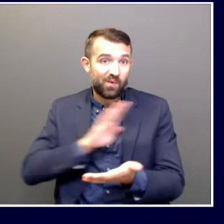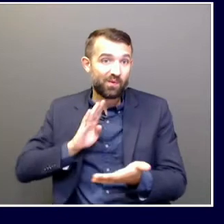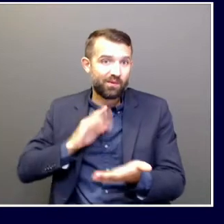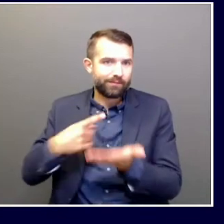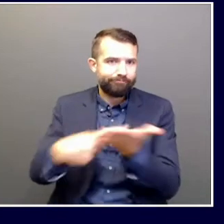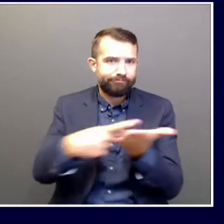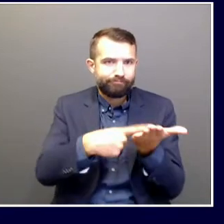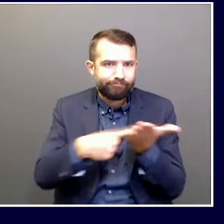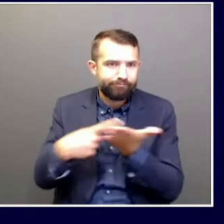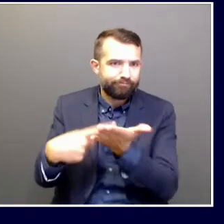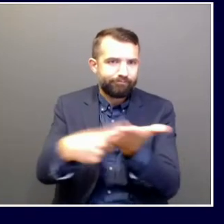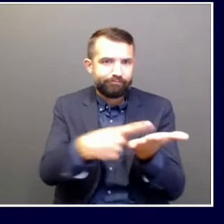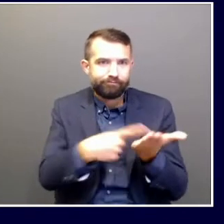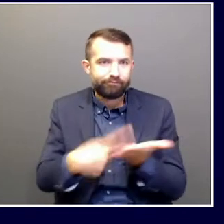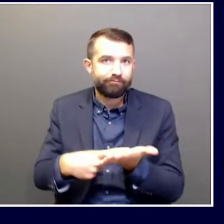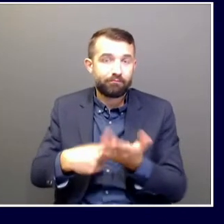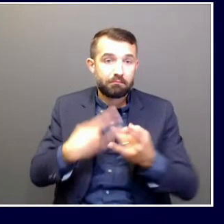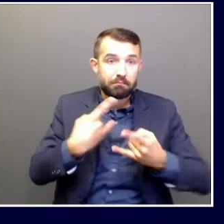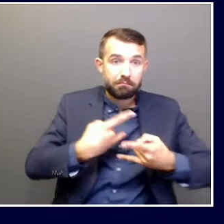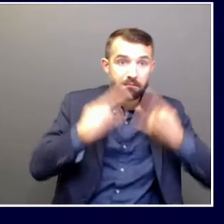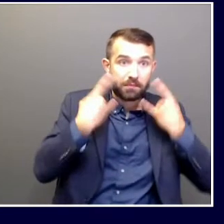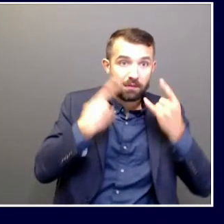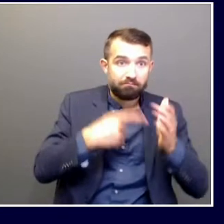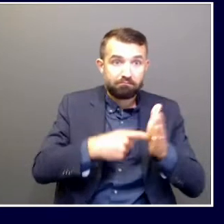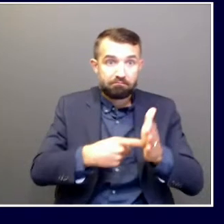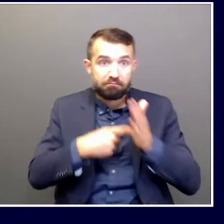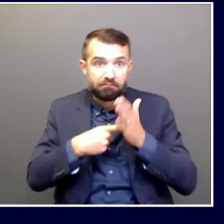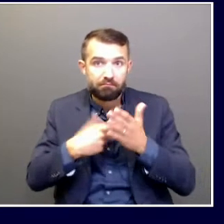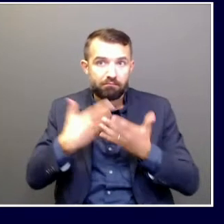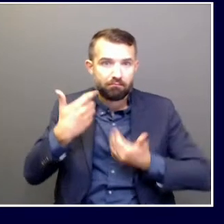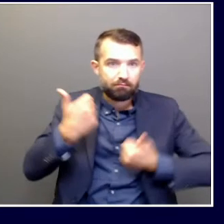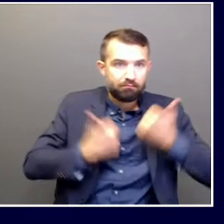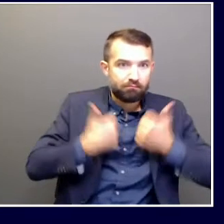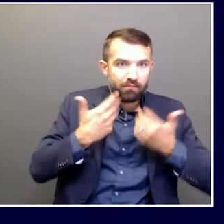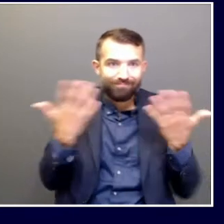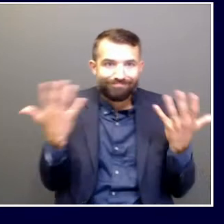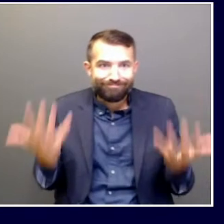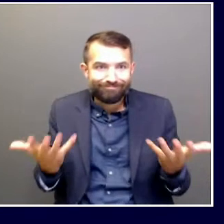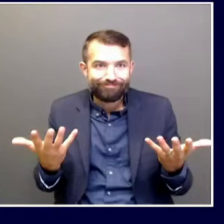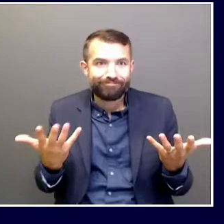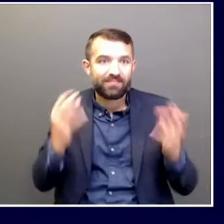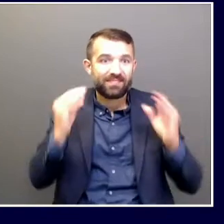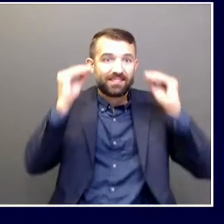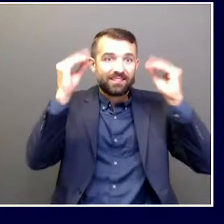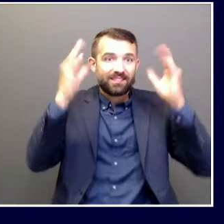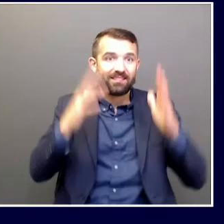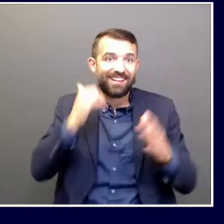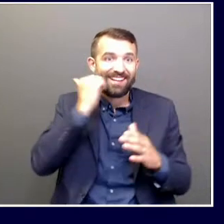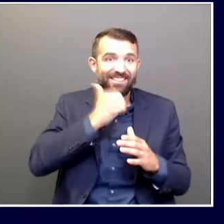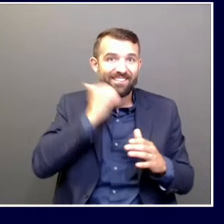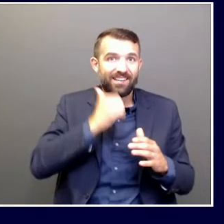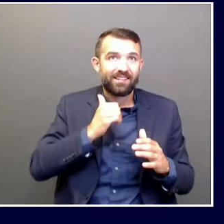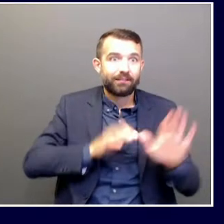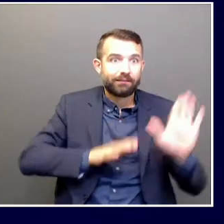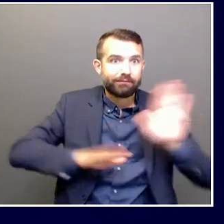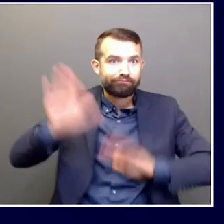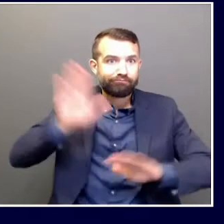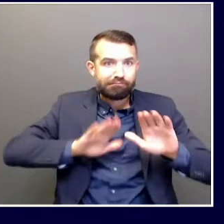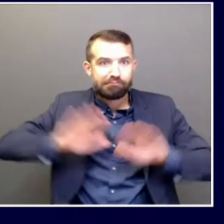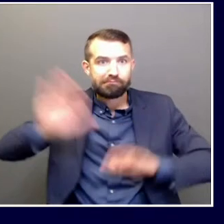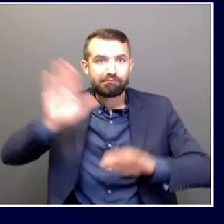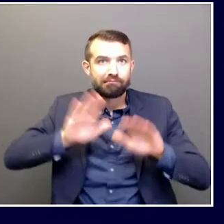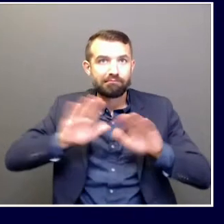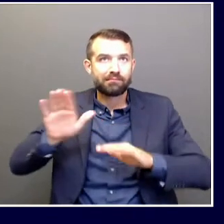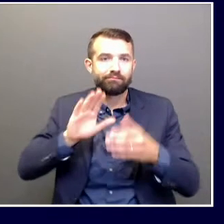sometimes, masking requirements. And I know that teachers are weighing in every day, and staff of these schools are weighing in every day